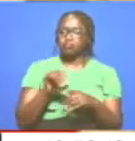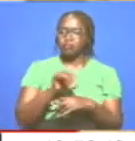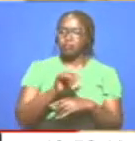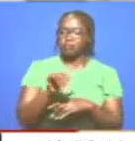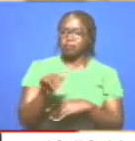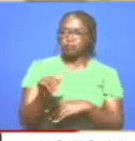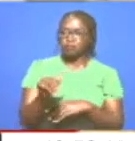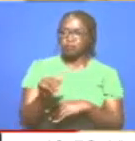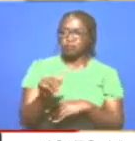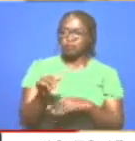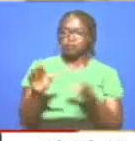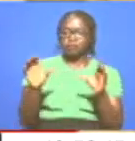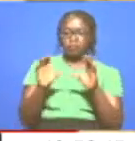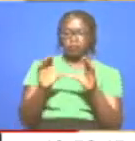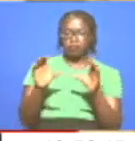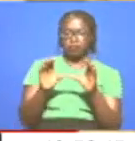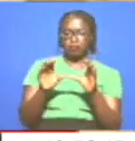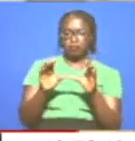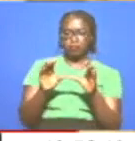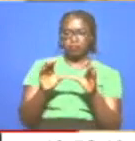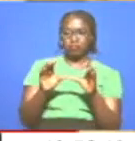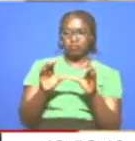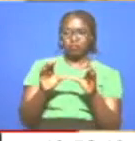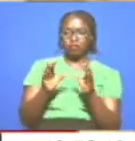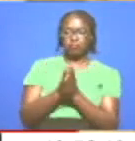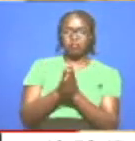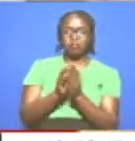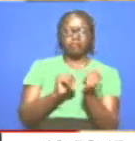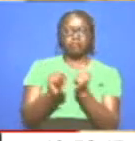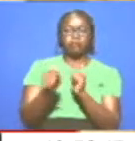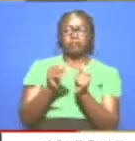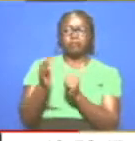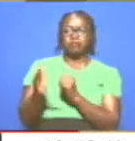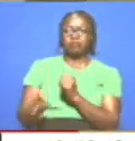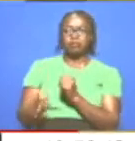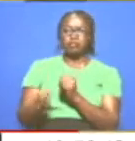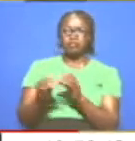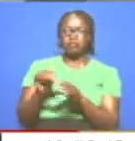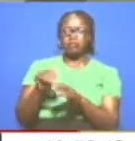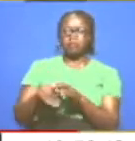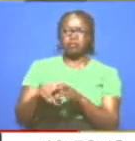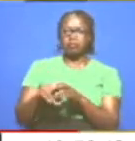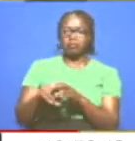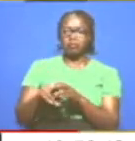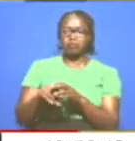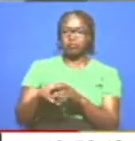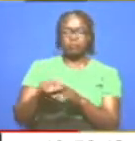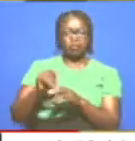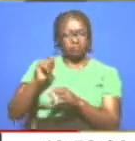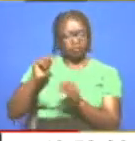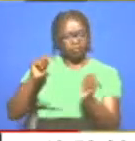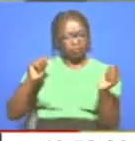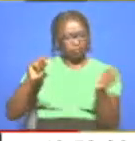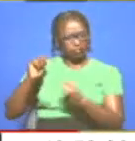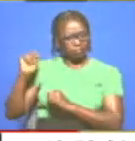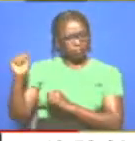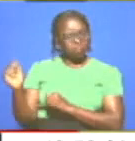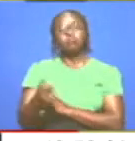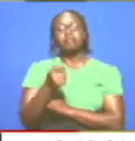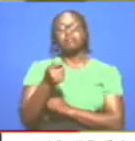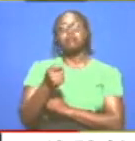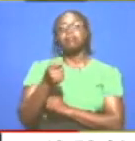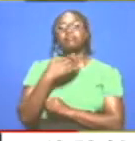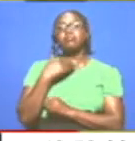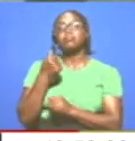the coaching and competition side in cricket? What is it that you'd like them to do,